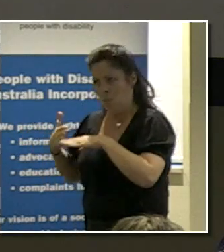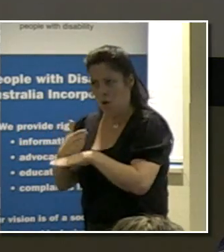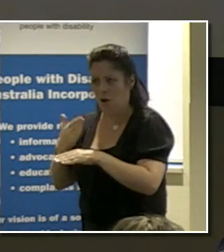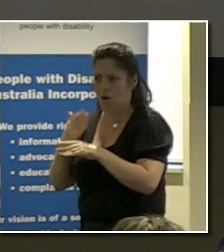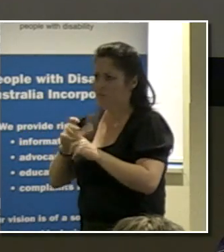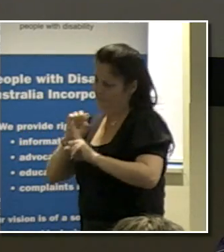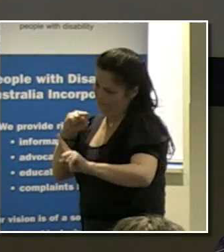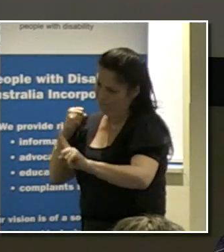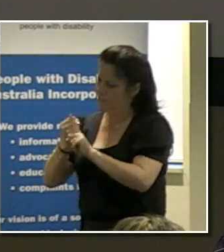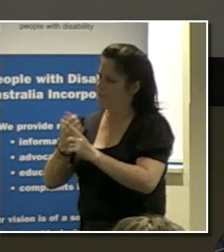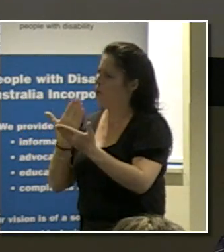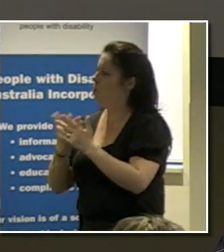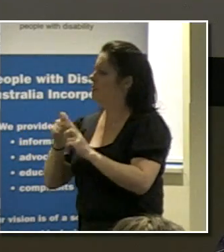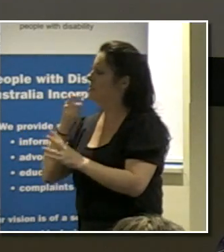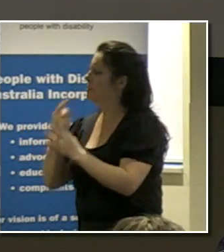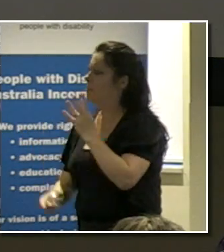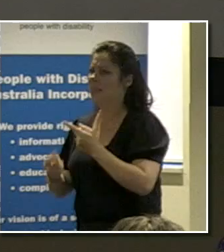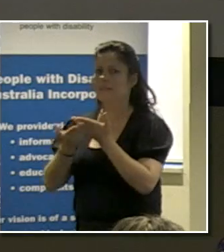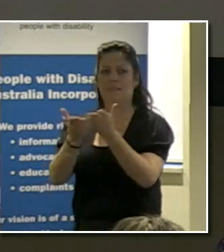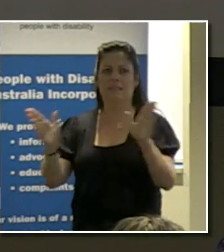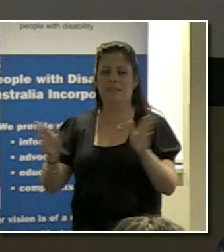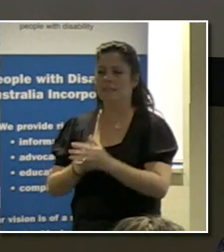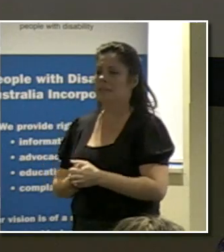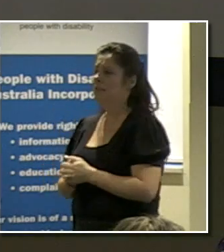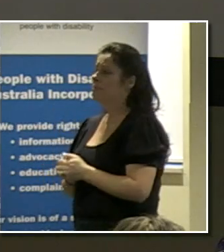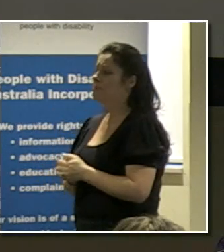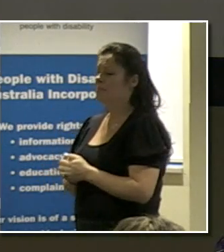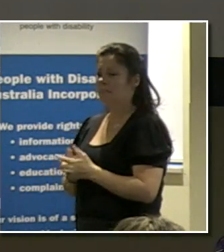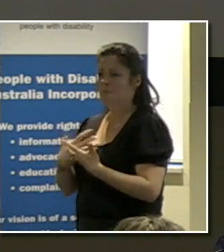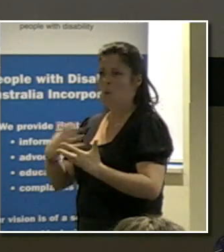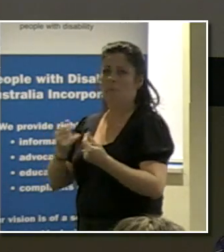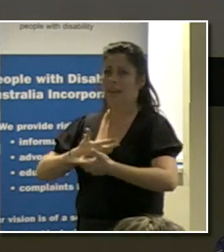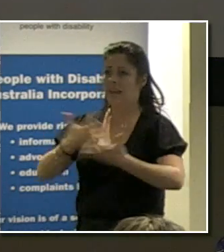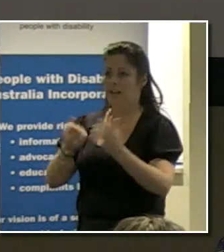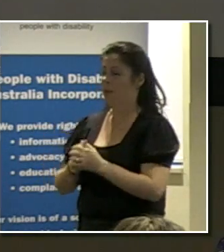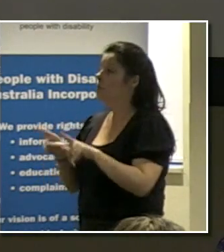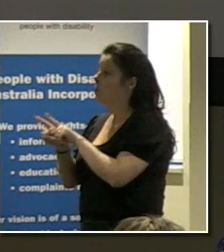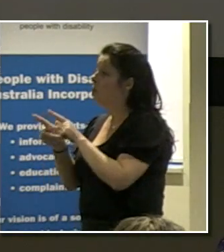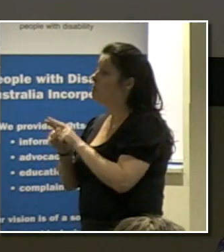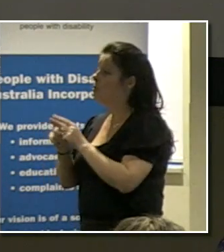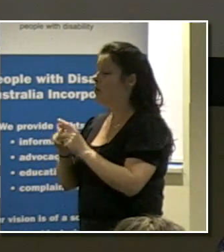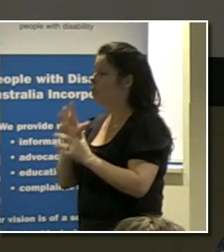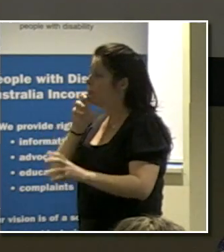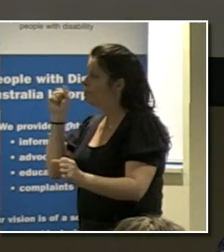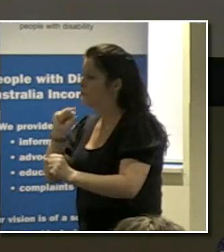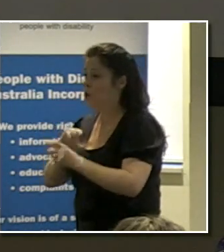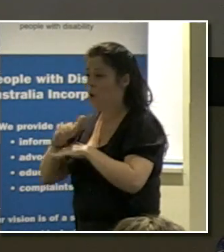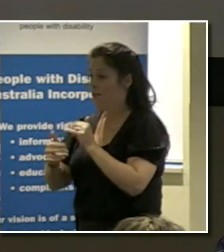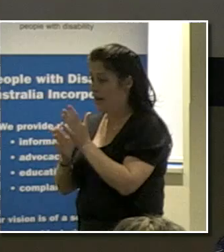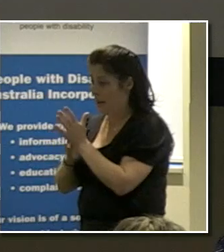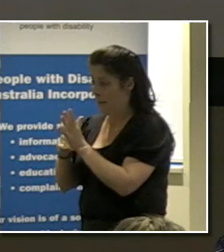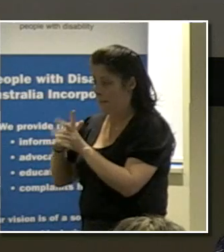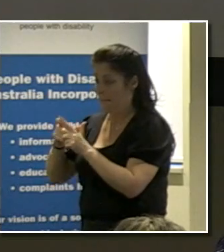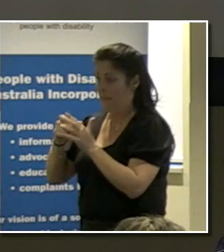else. We also mourn Madeline Sobe this year, who was part of that energetic YDAS crew from Victoria and